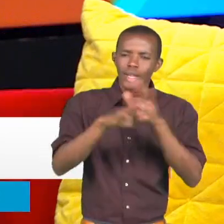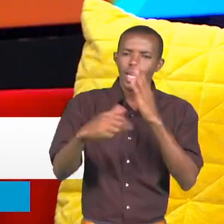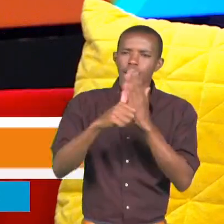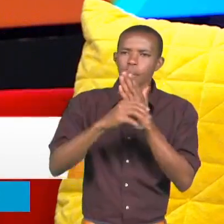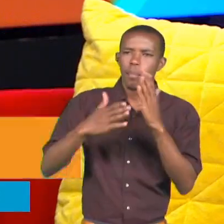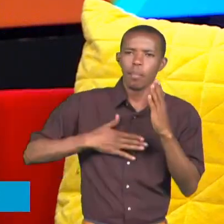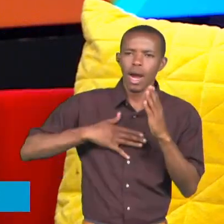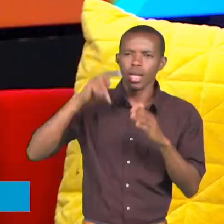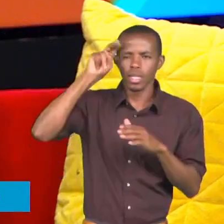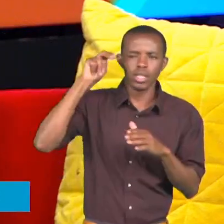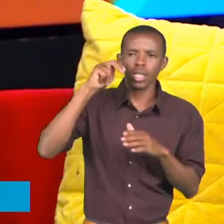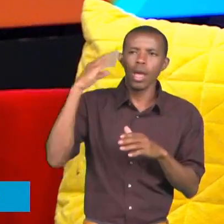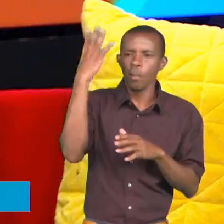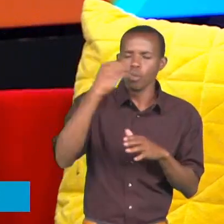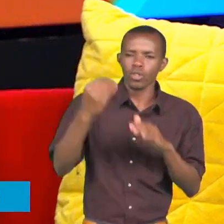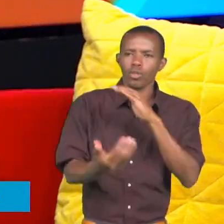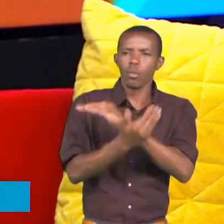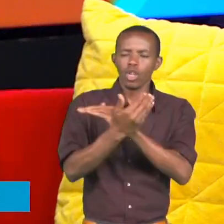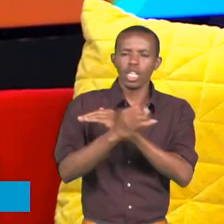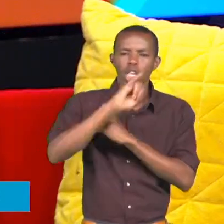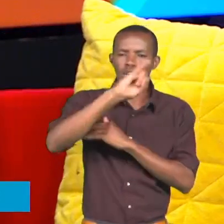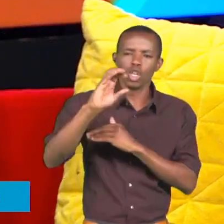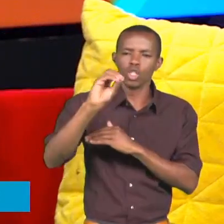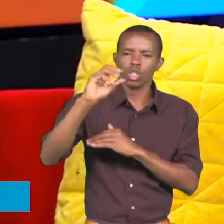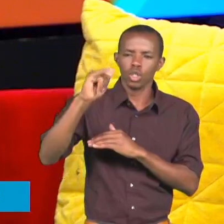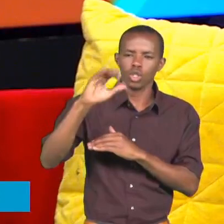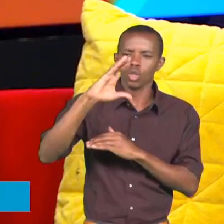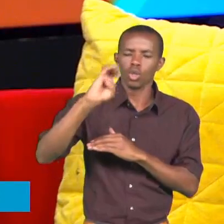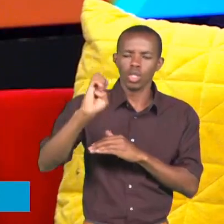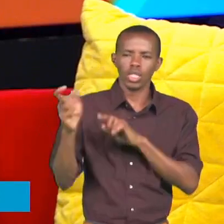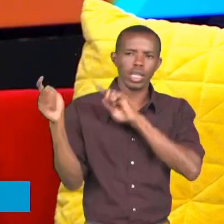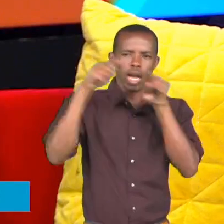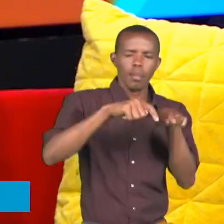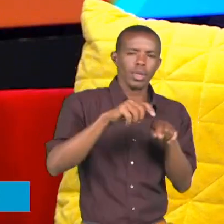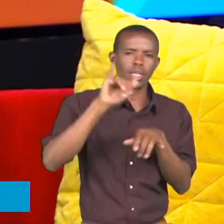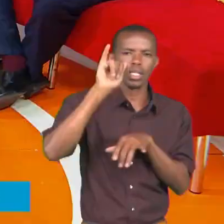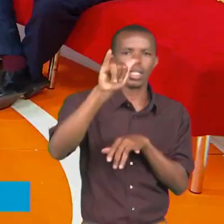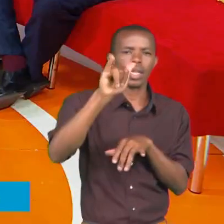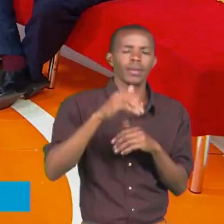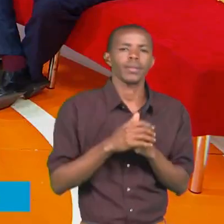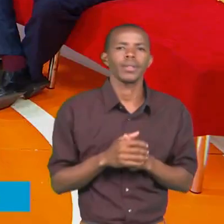Mudimba. Have yourself a beautiful morning. Jason Mondi is coming up next with Full Circle. Stay tuned to Switch TV.